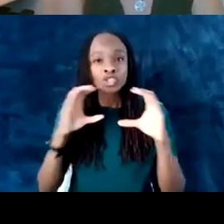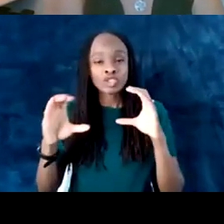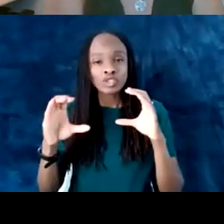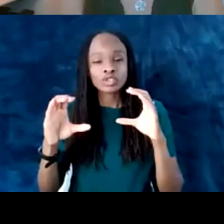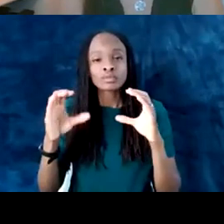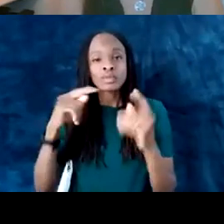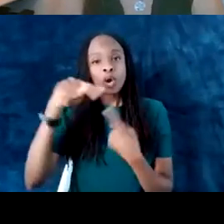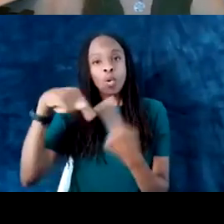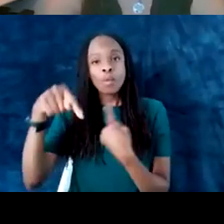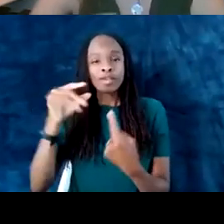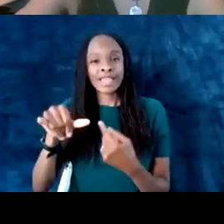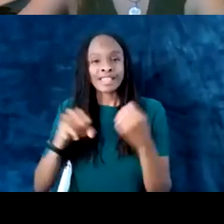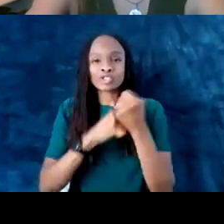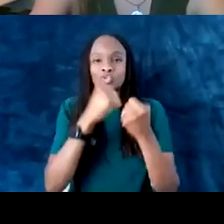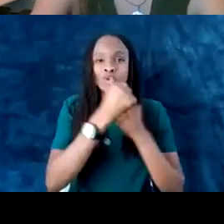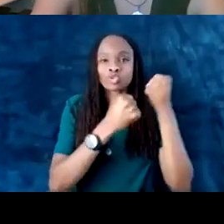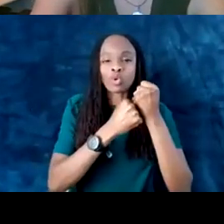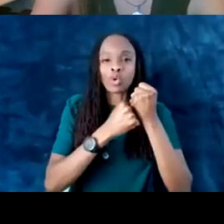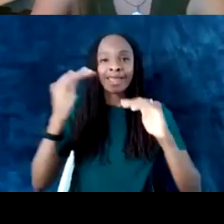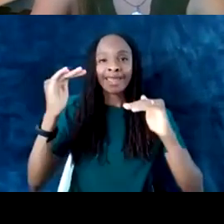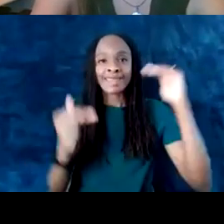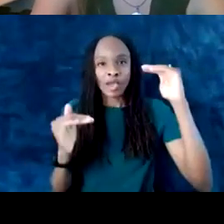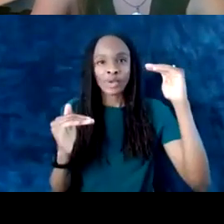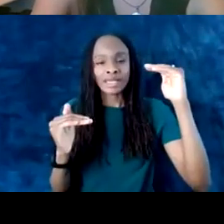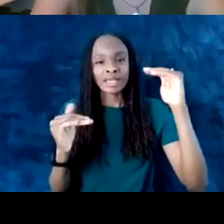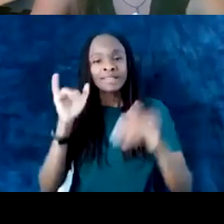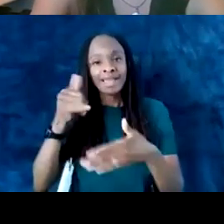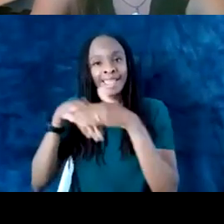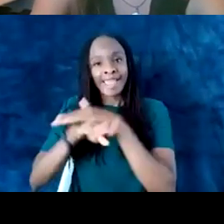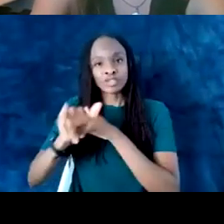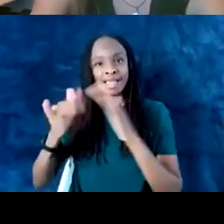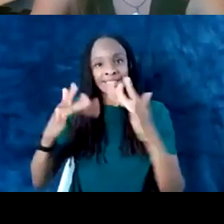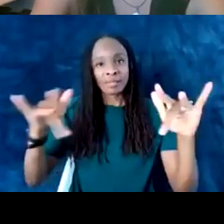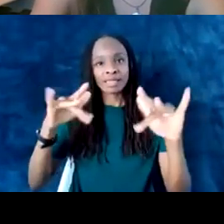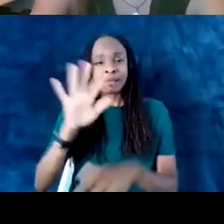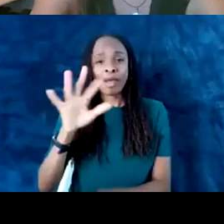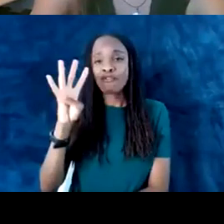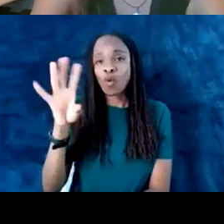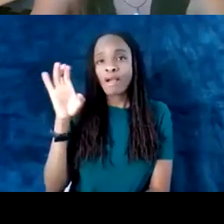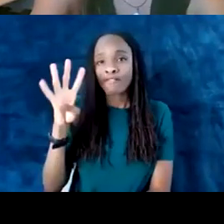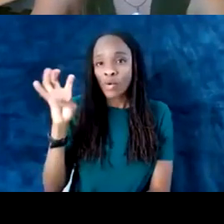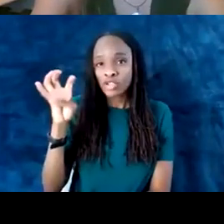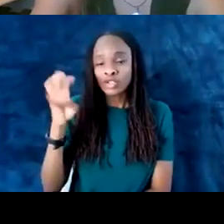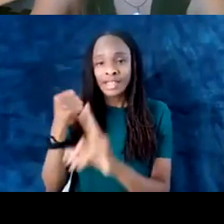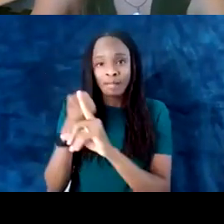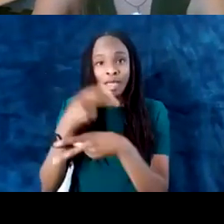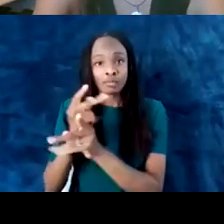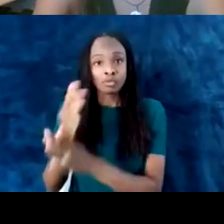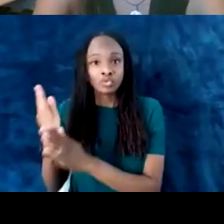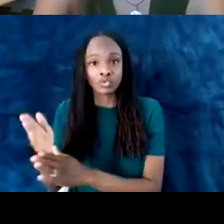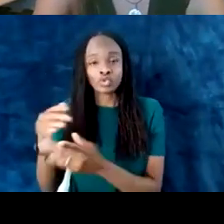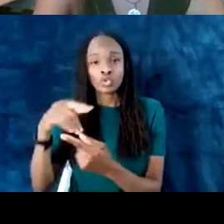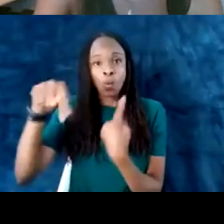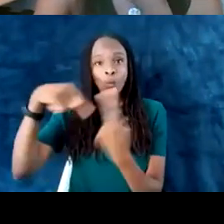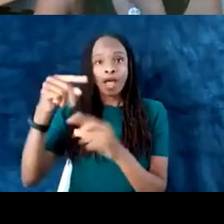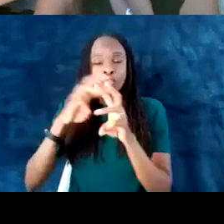Conversations around structural inequity came into that space. And this is about 400 impact producers around the